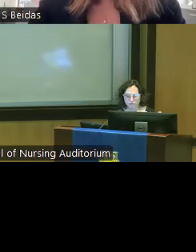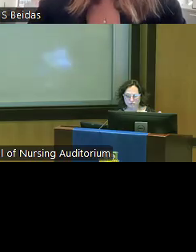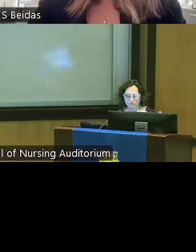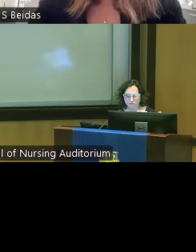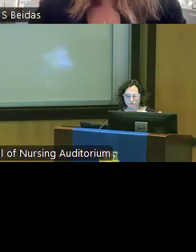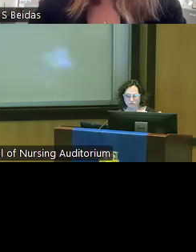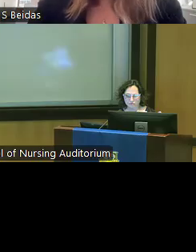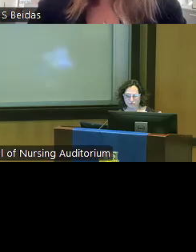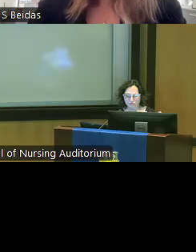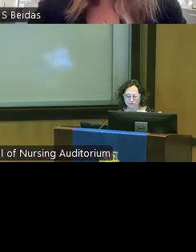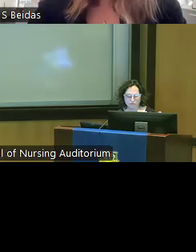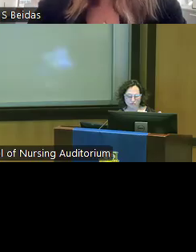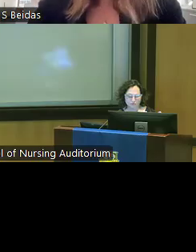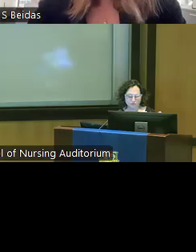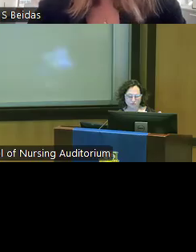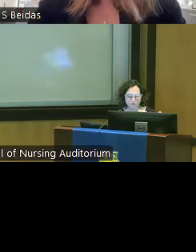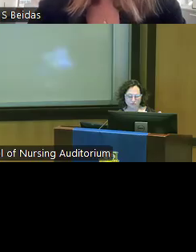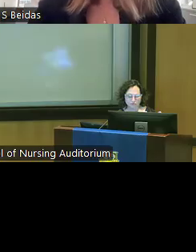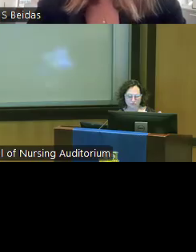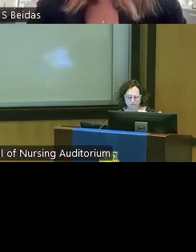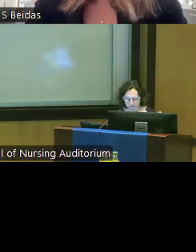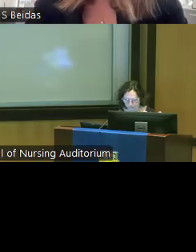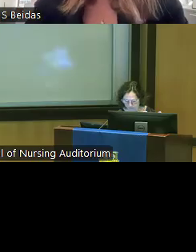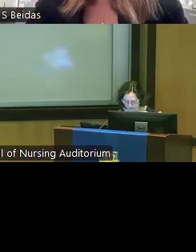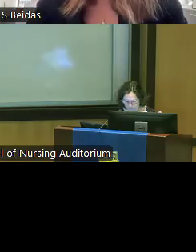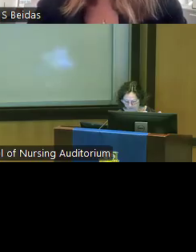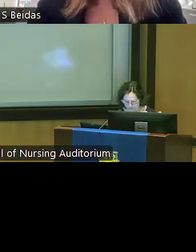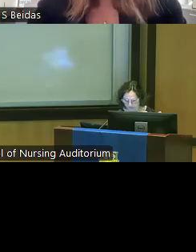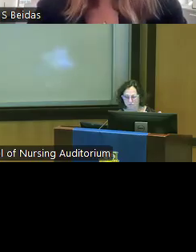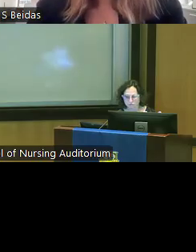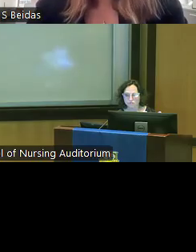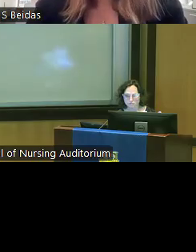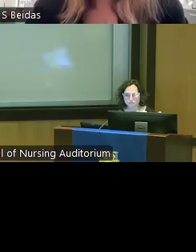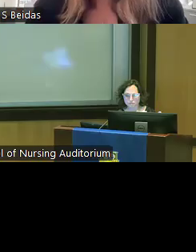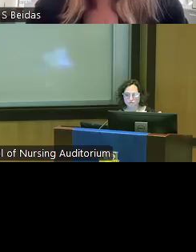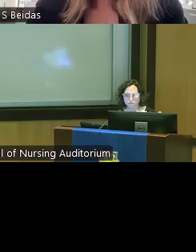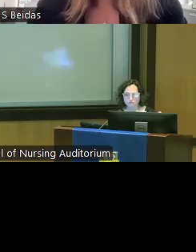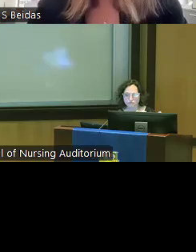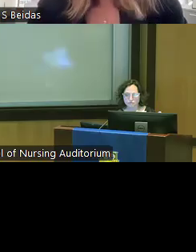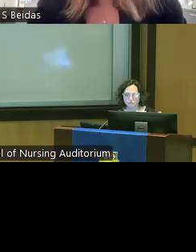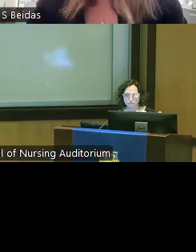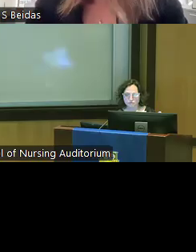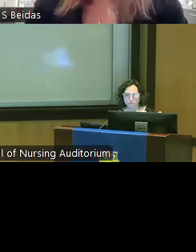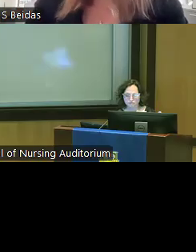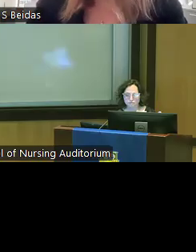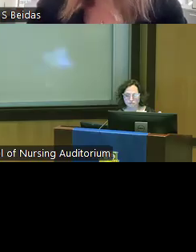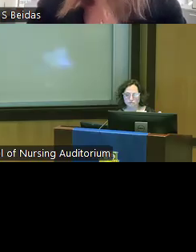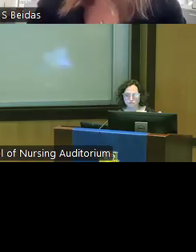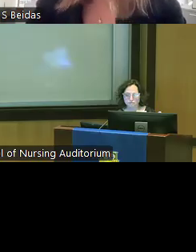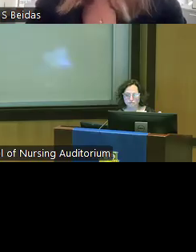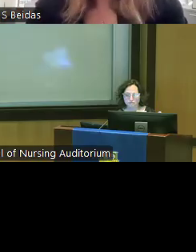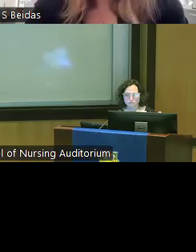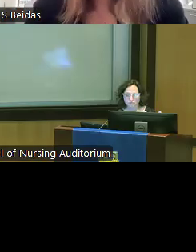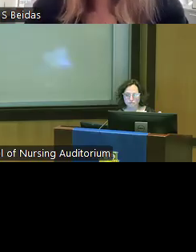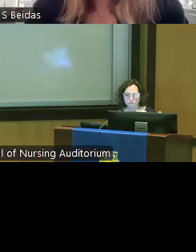want to call out that implementation science I'm trying to make it accessible, but it is difficult. It's not like I wouldn't go